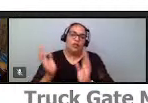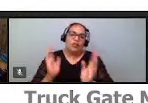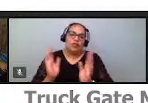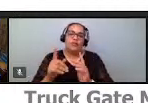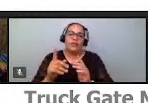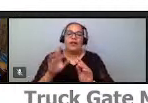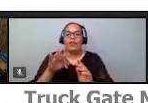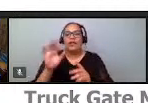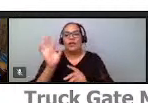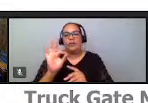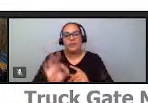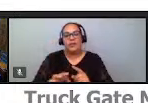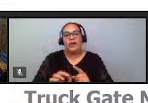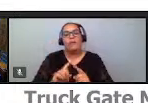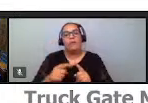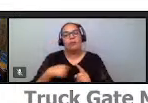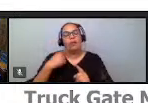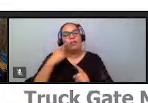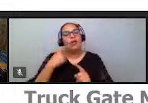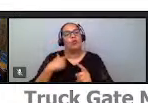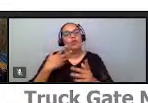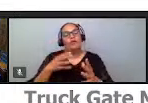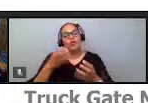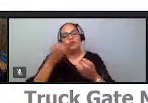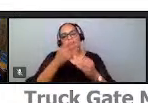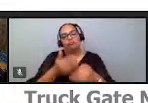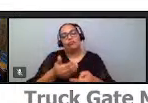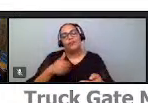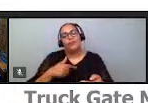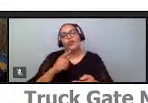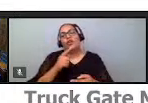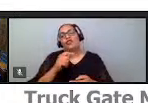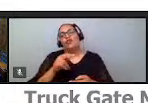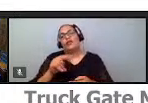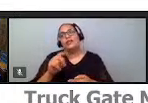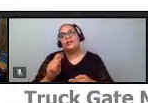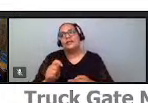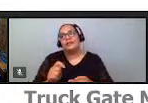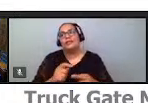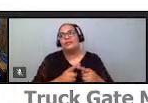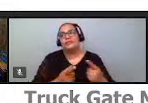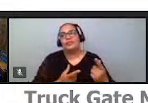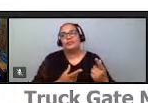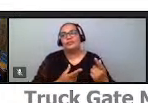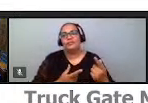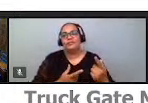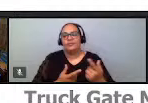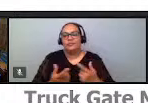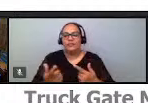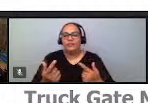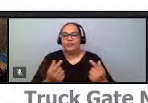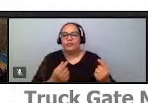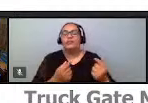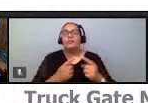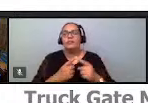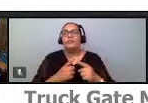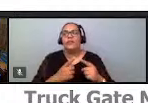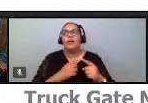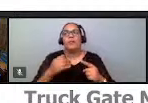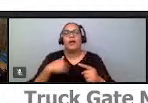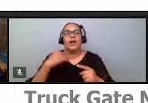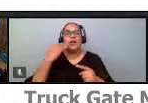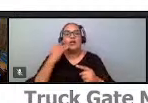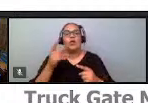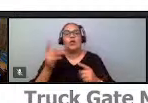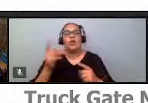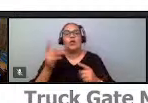133% and as I think we've alluded to earlier transfit of alluded to it's a 247h hour Port I know and due